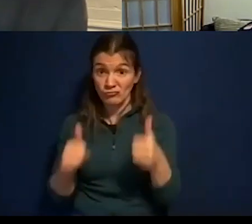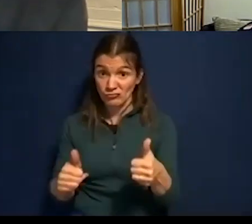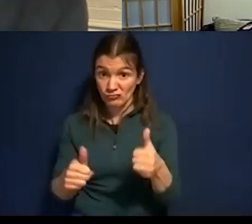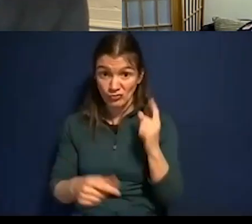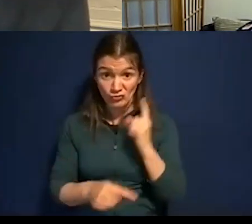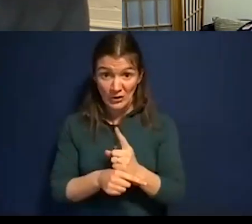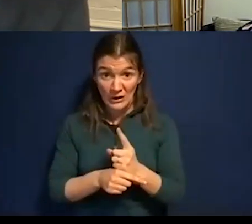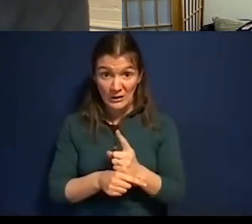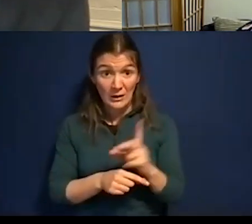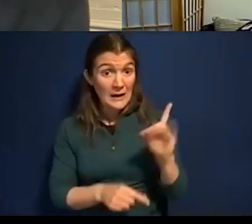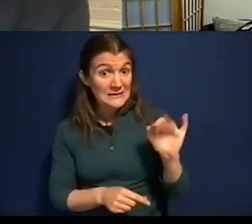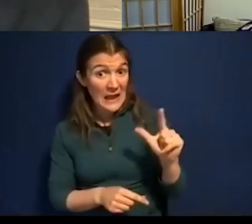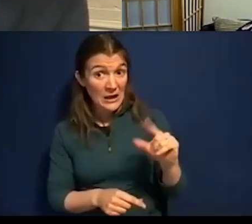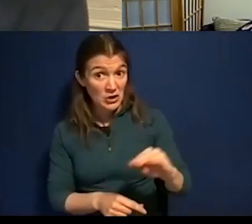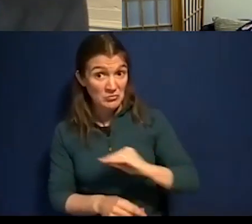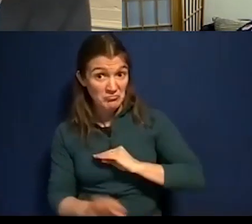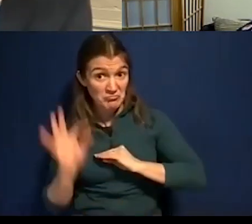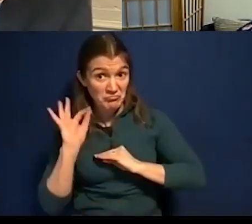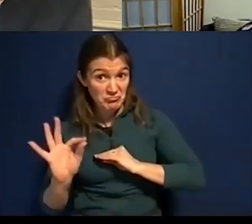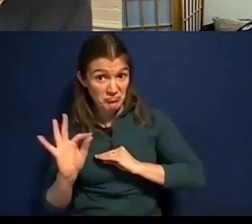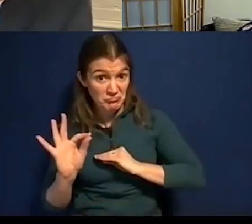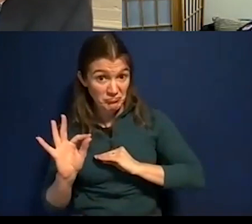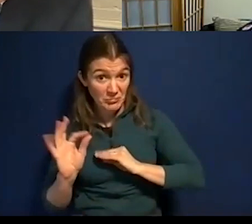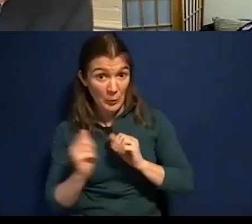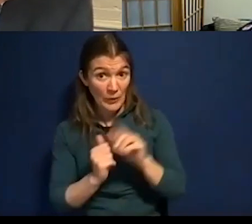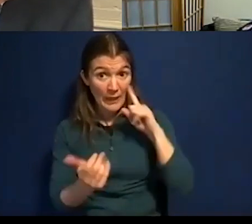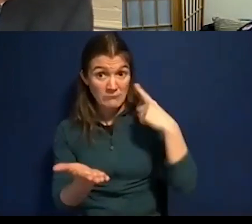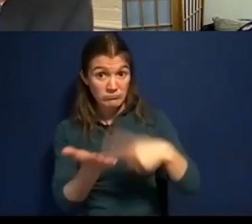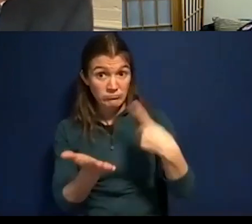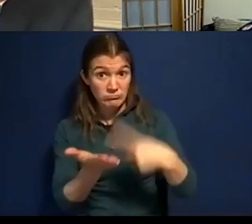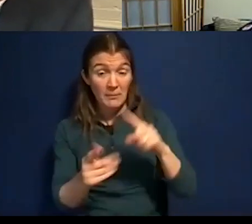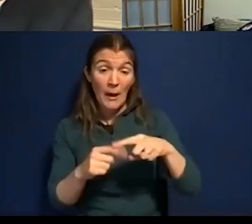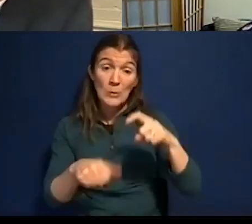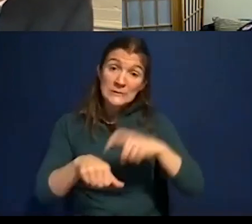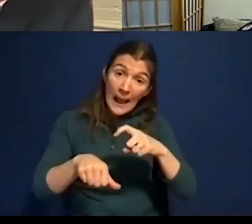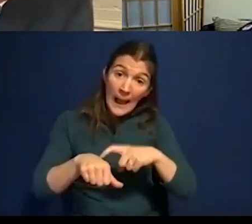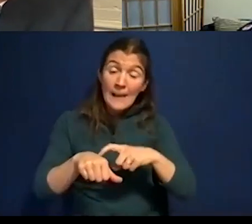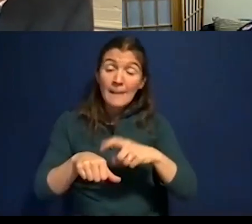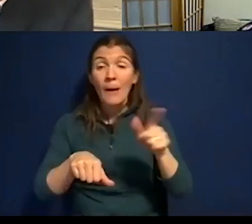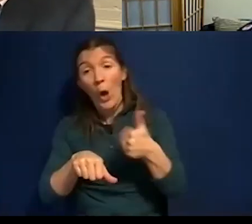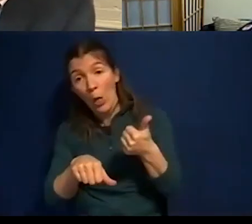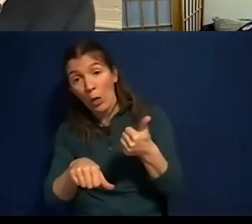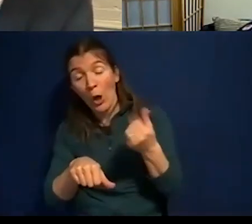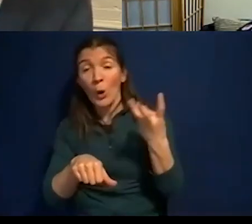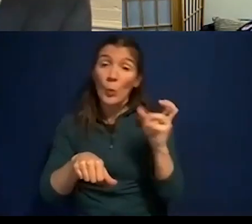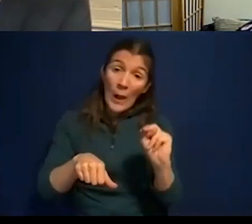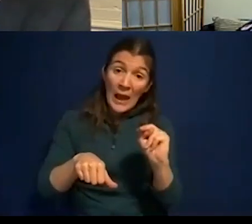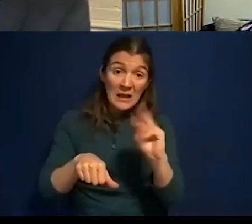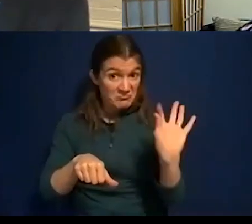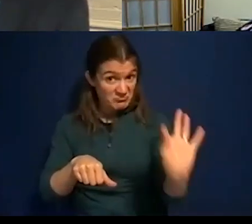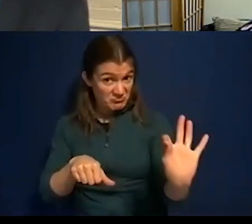Daniel, are you happy to hear what Peter had to say regarding